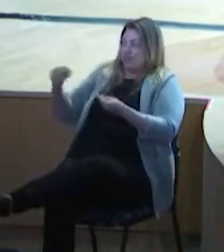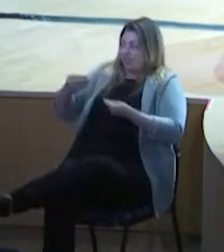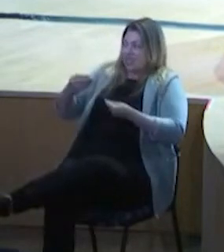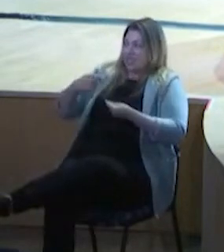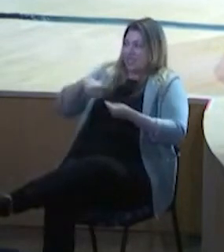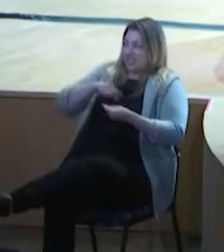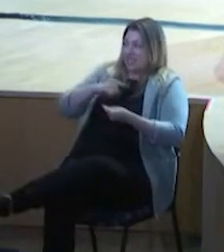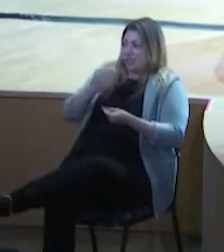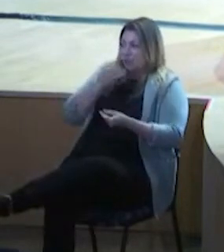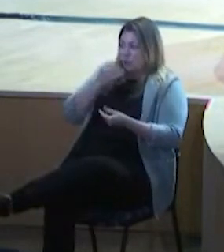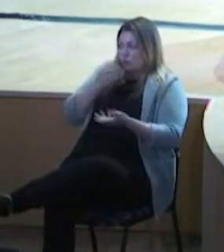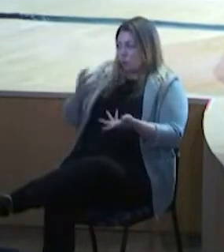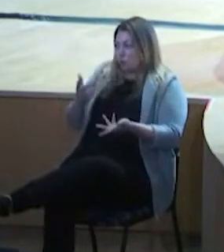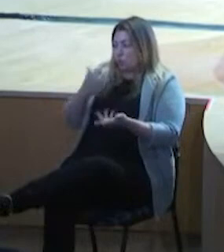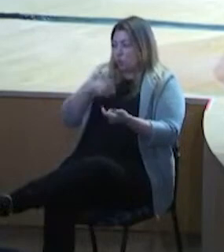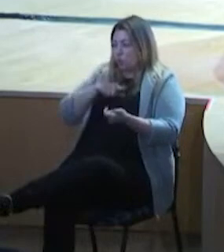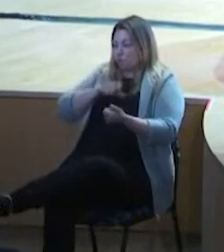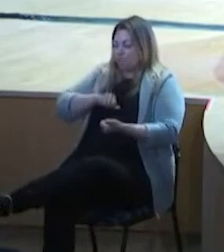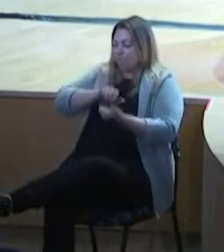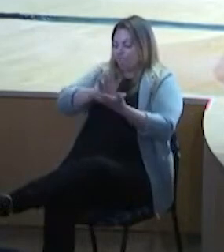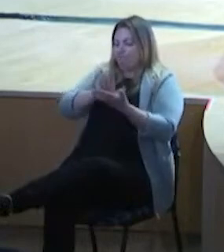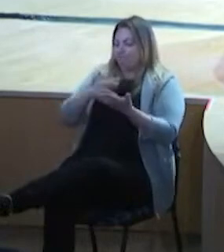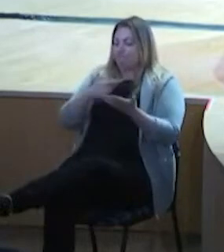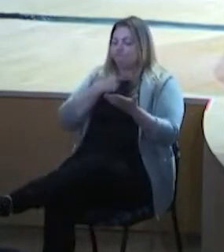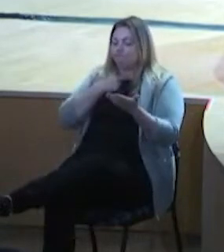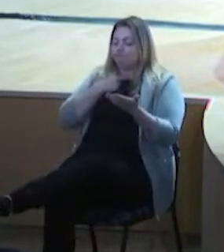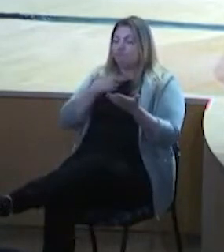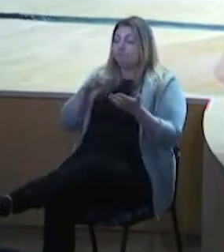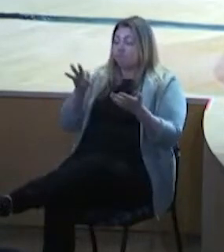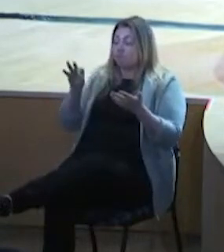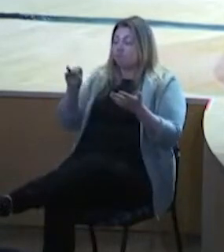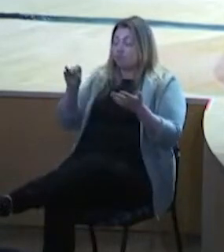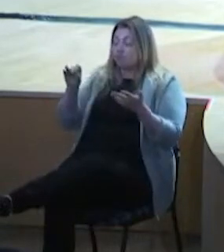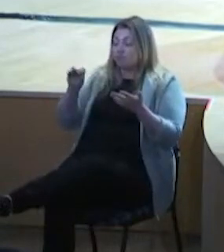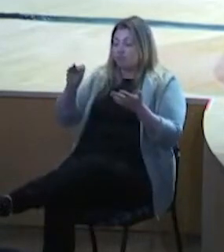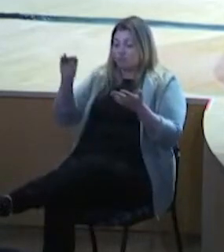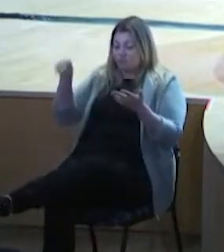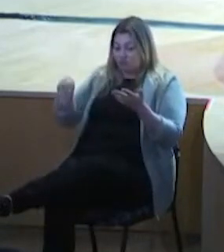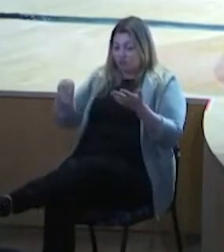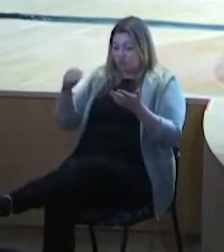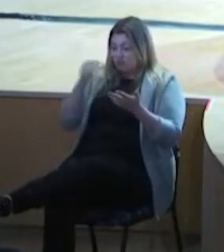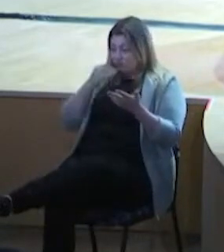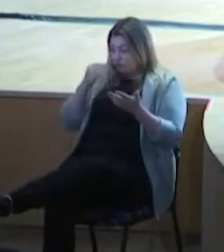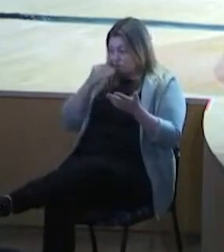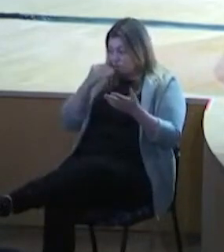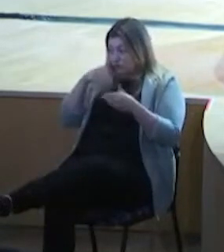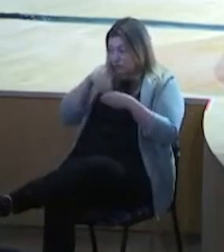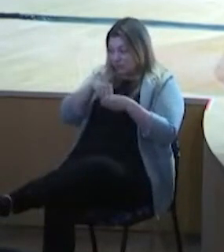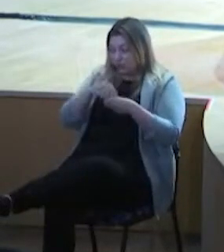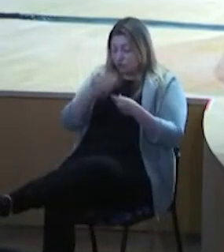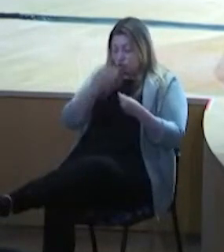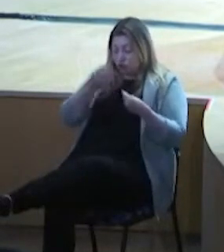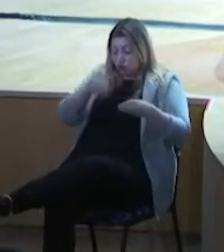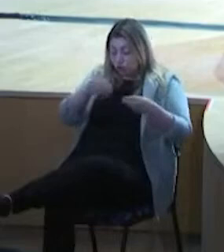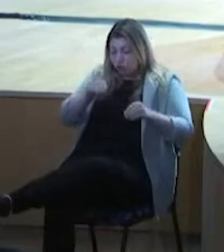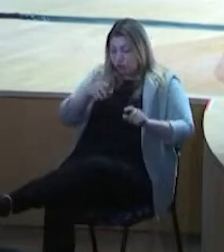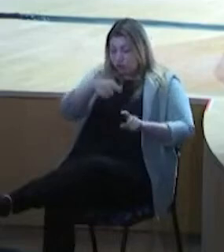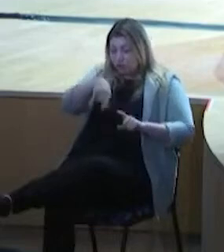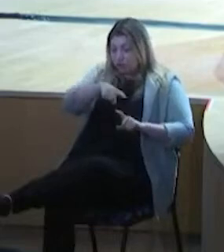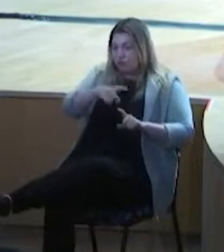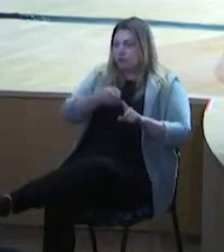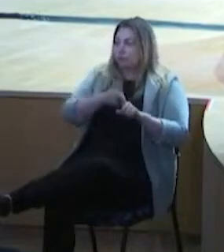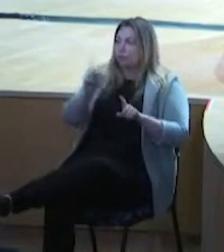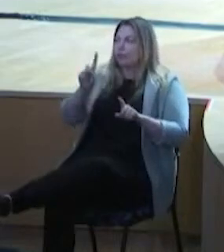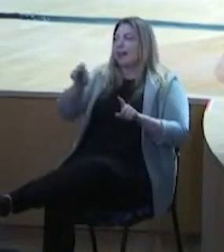know, we're faced in a time where 90% of the food in the grocery stores in Hawaii are from